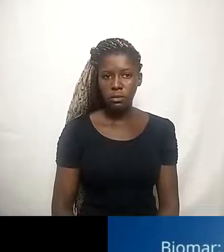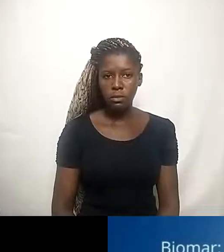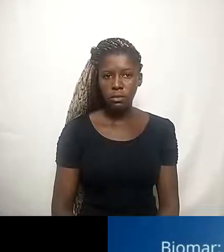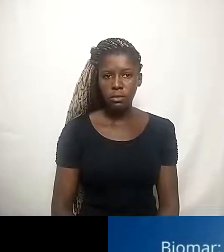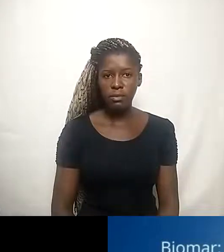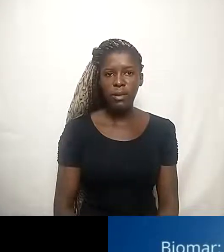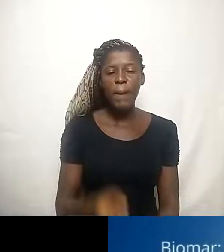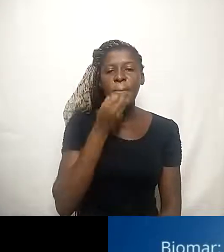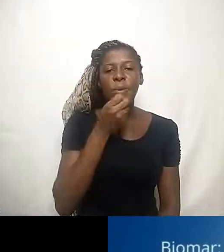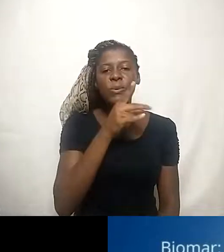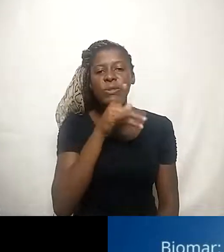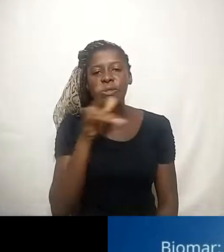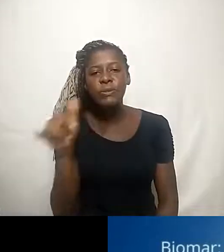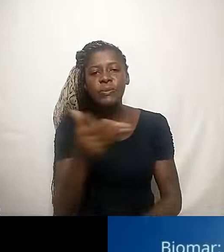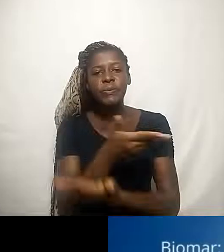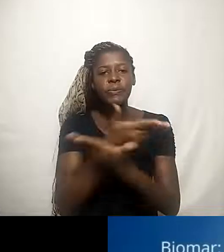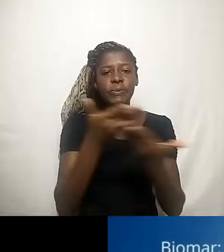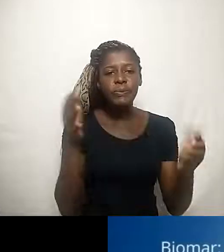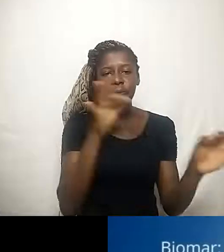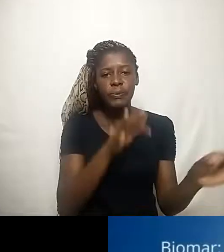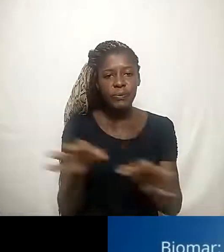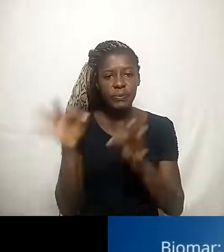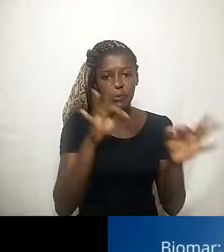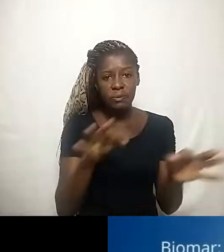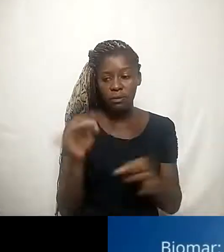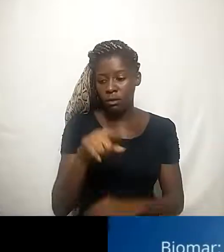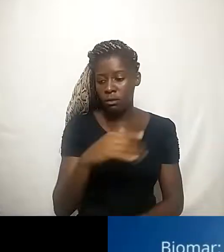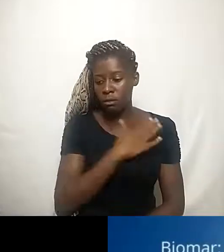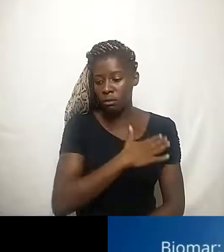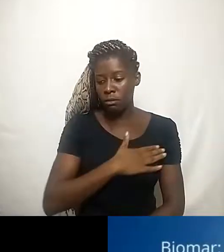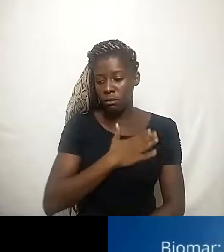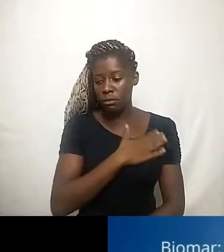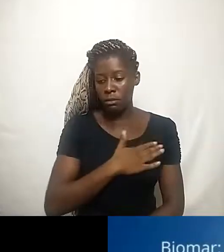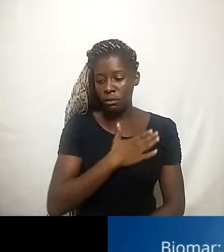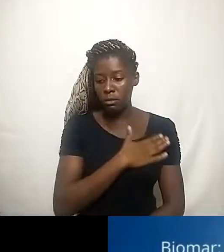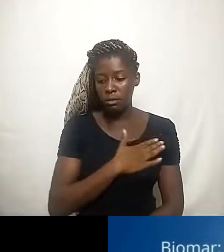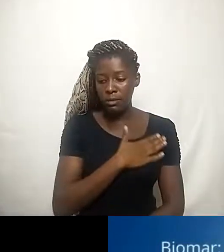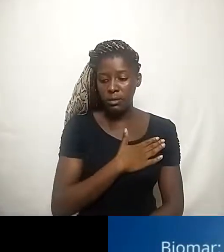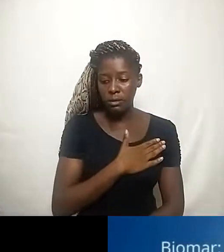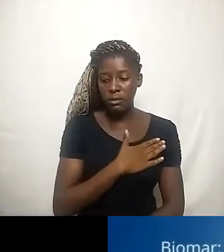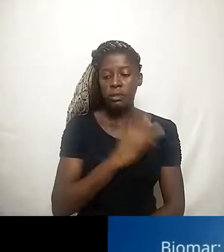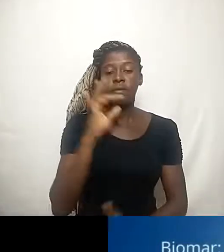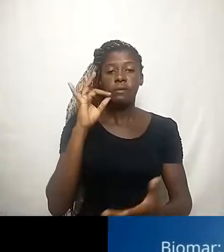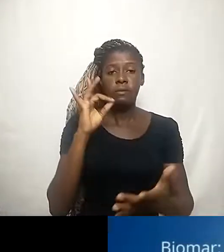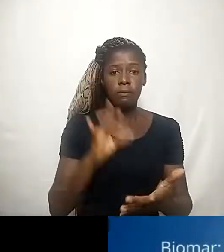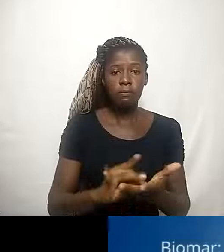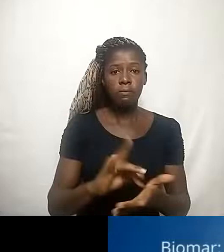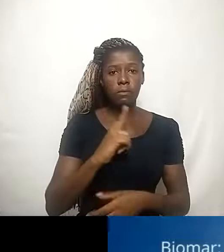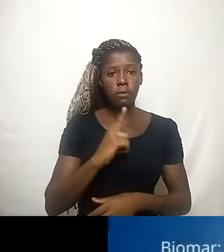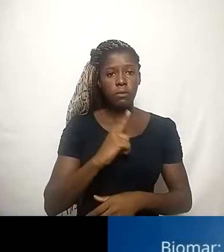Good morning, Jonas. Good morning, everyone that are connected with us. It is a pleasure to be a part of this